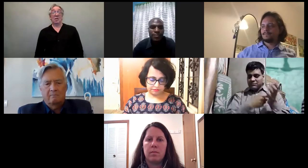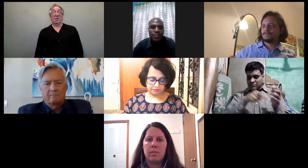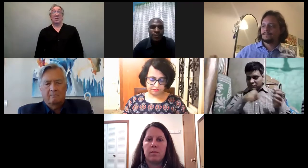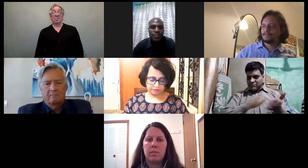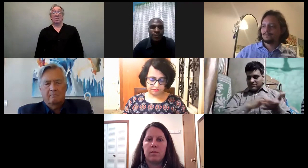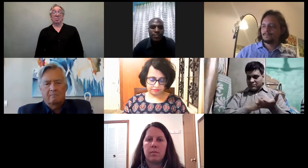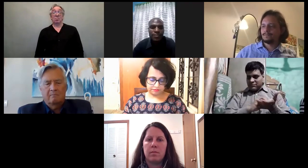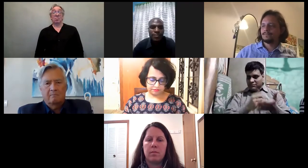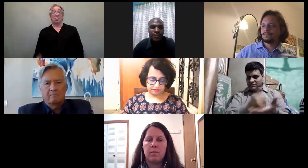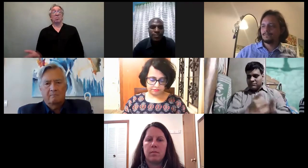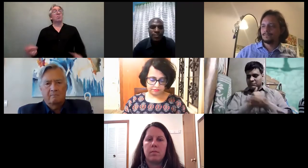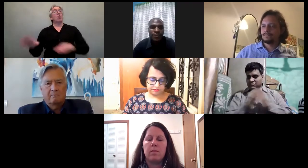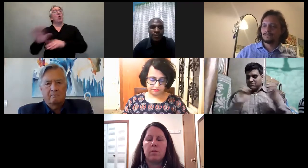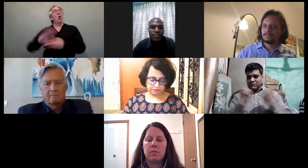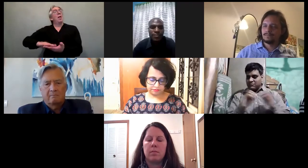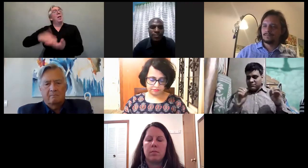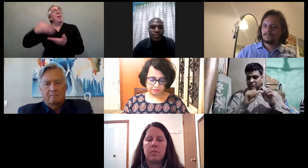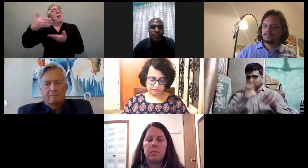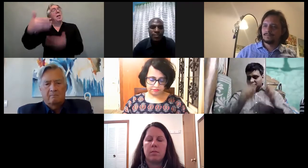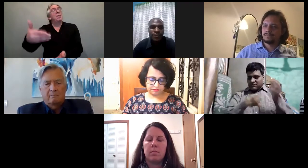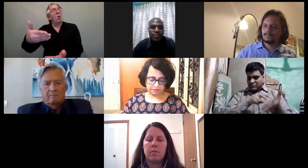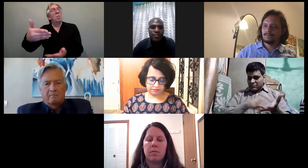on webinars, on Zoom calls like this,